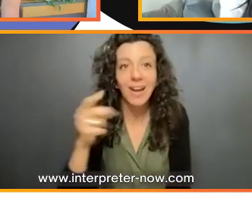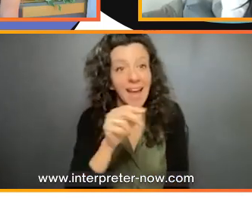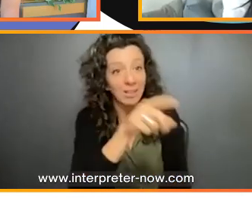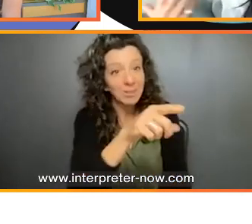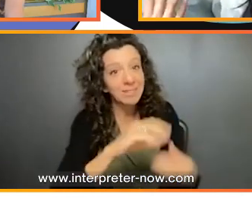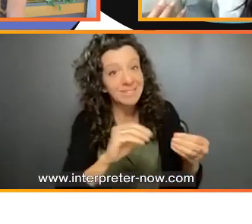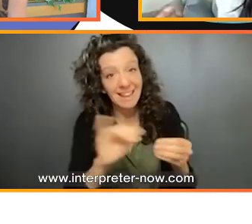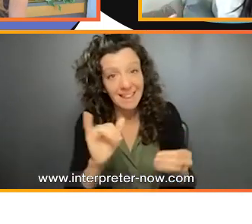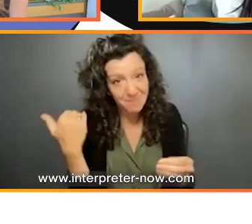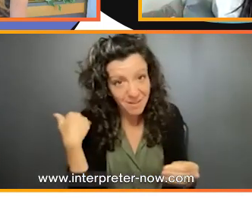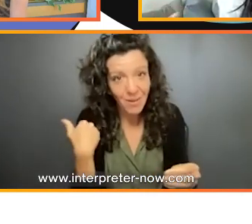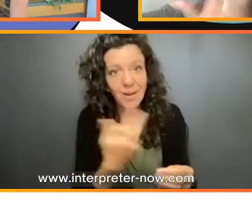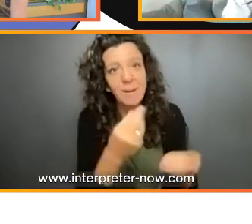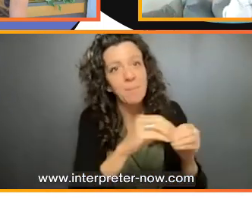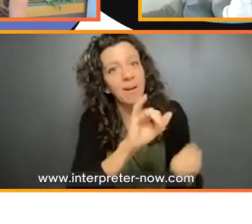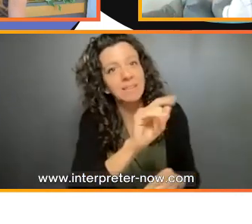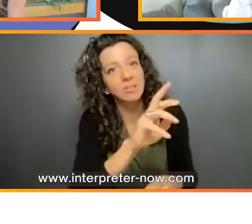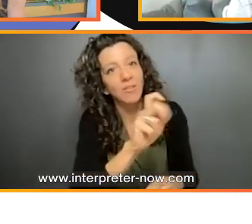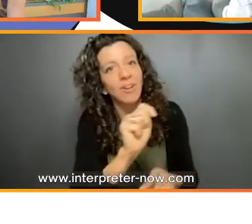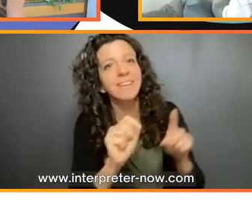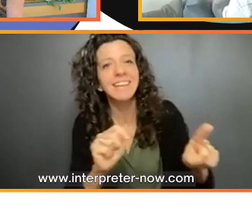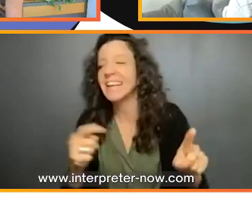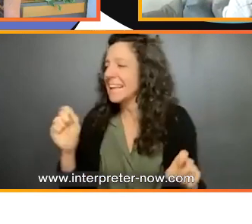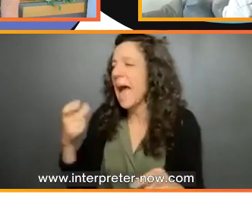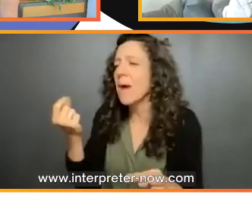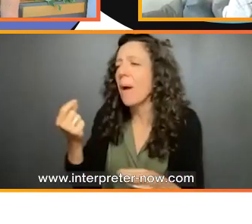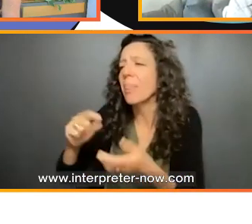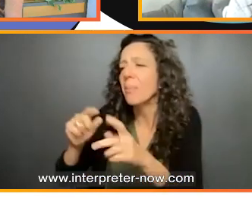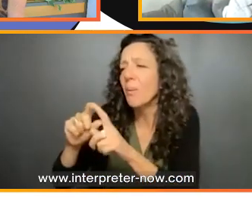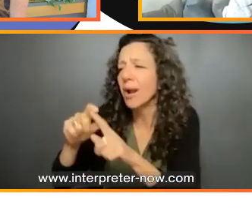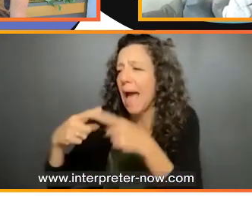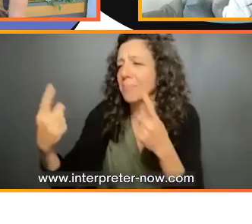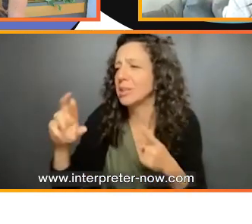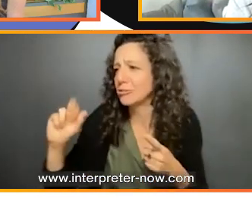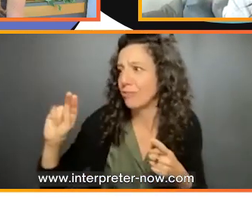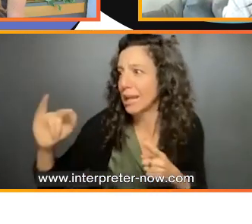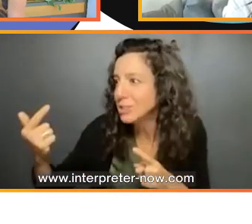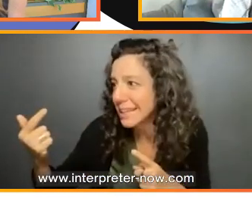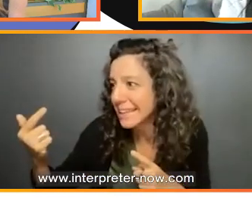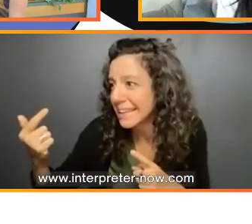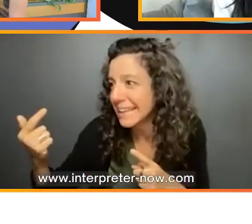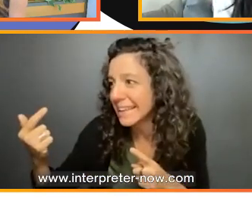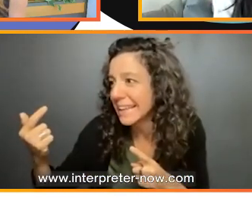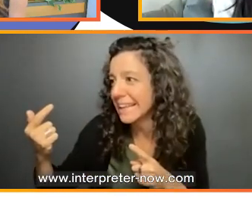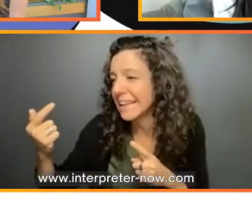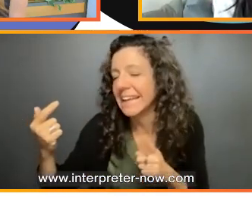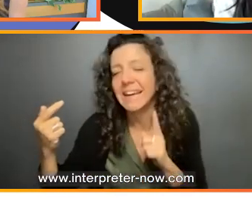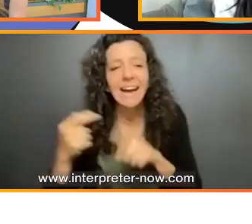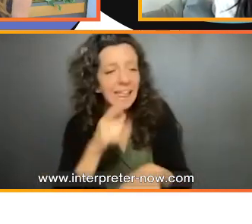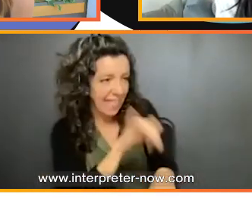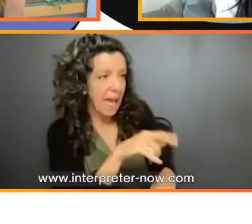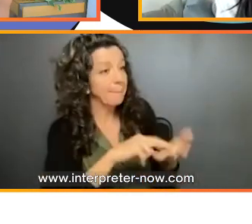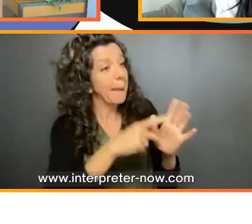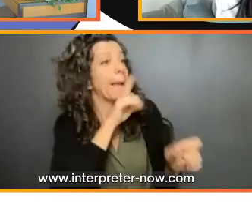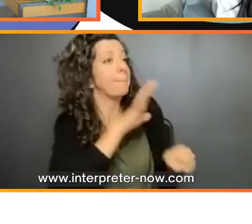about this before. I am a raging extrovert. And Melinda, as you've shared in the past, you tend to be more introverted. Yeah. What's the opposite of